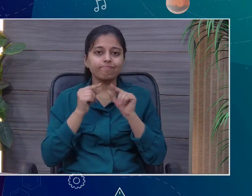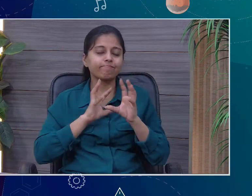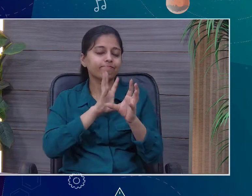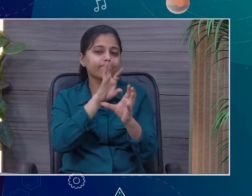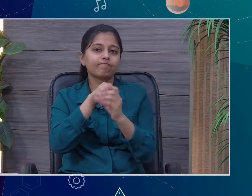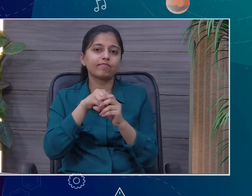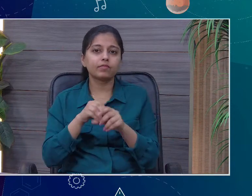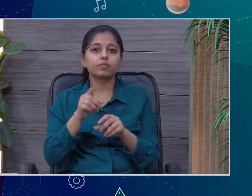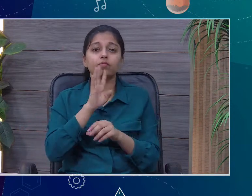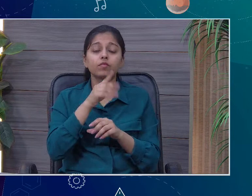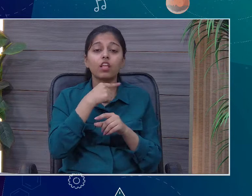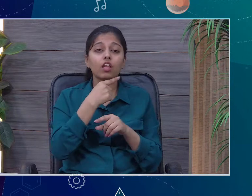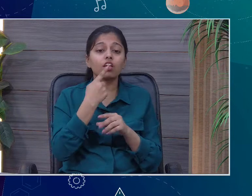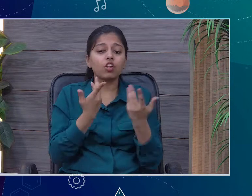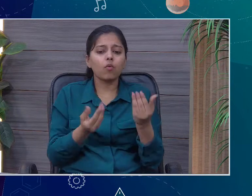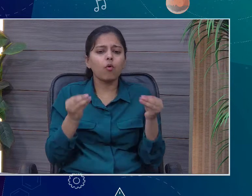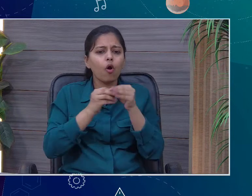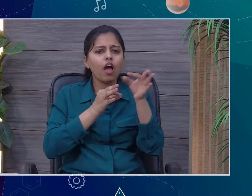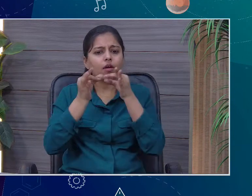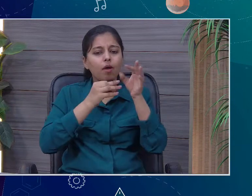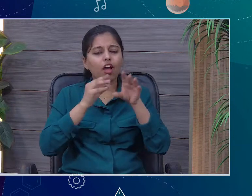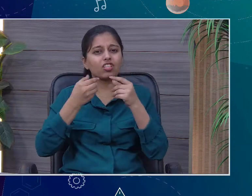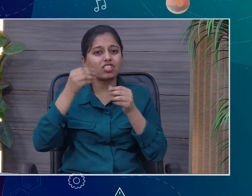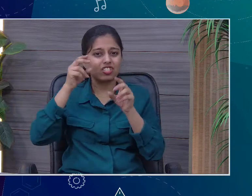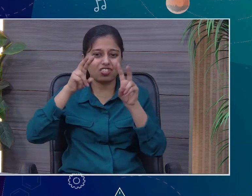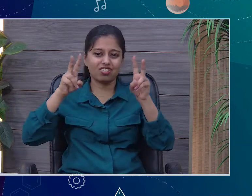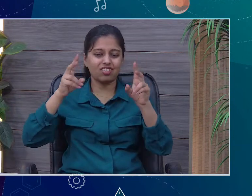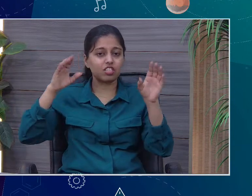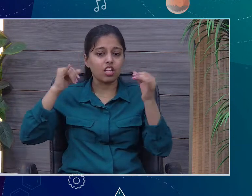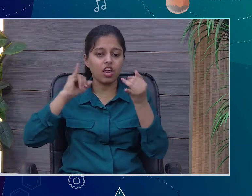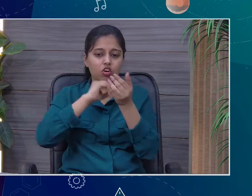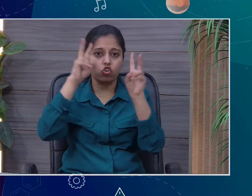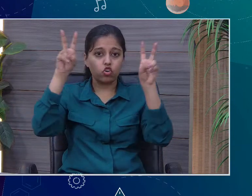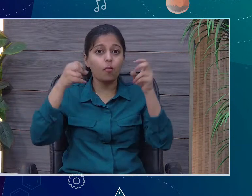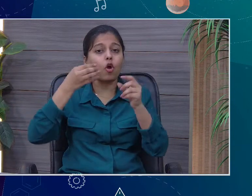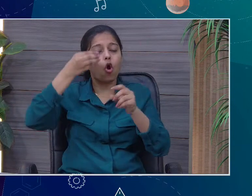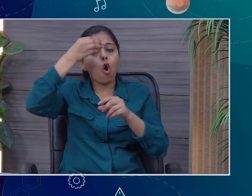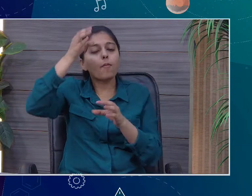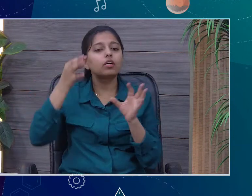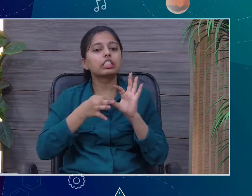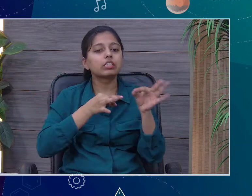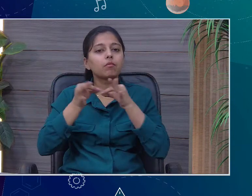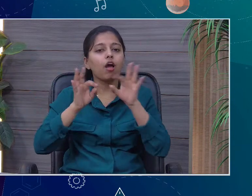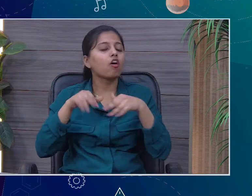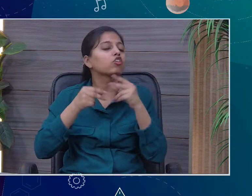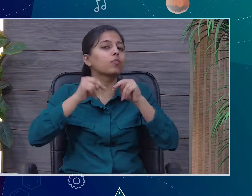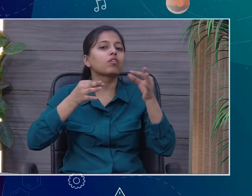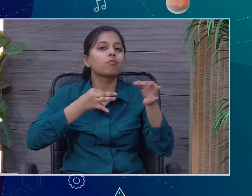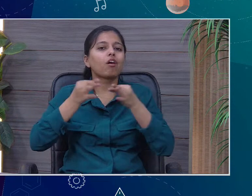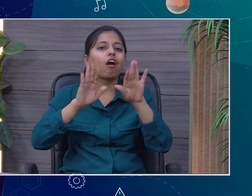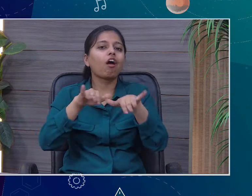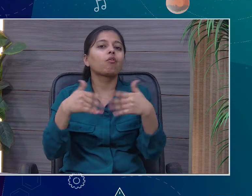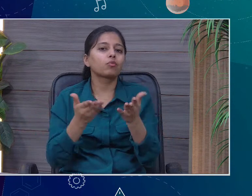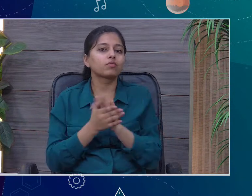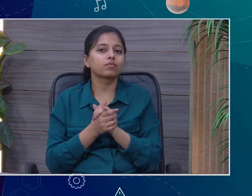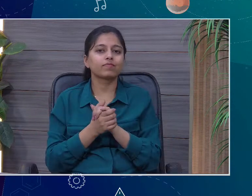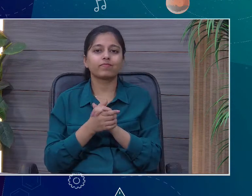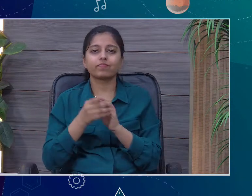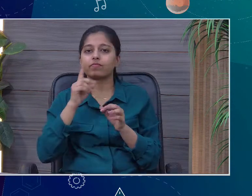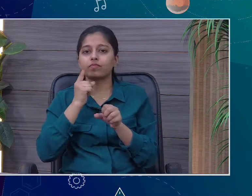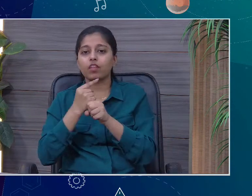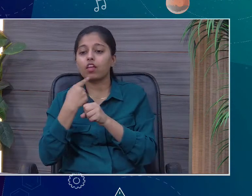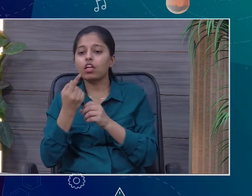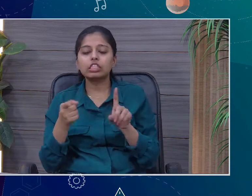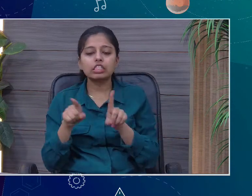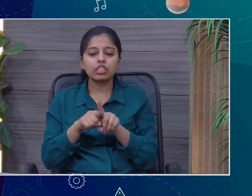how can we explain this shadow concept to our children with special need? So they are